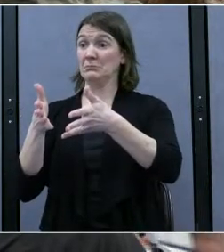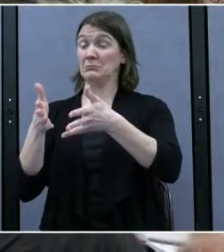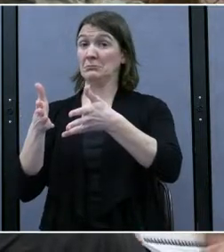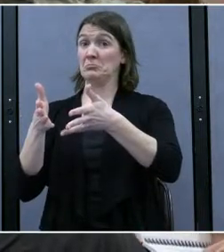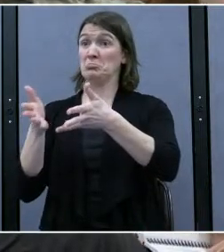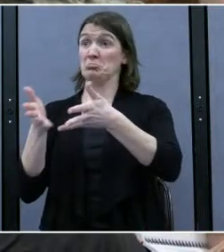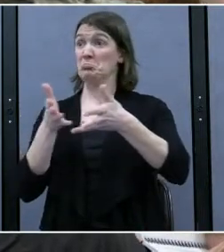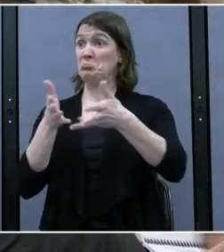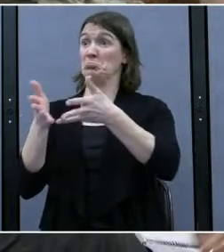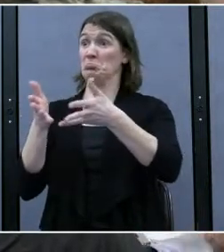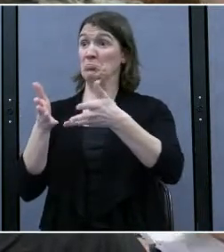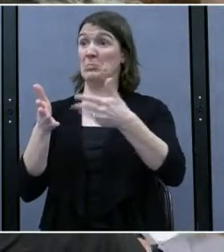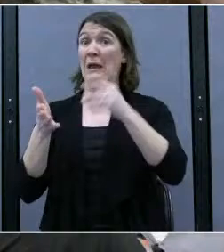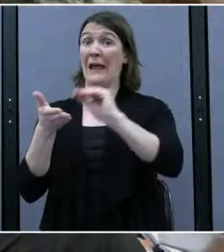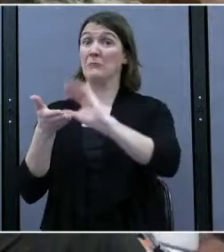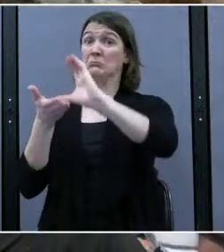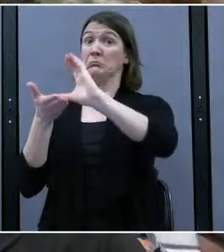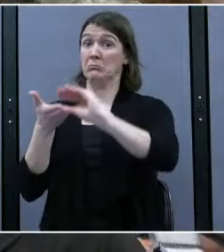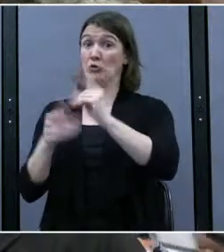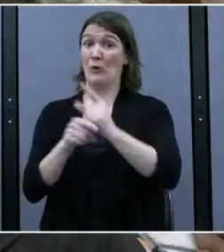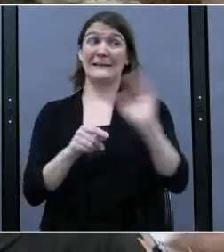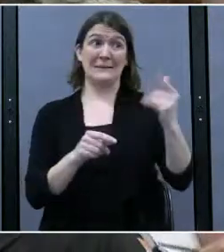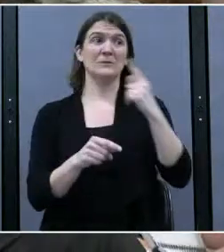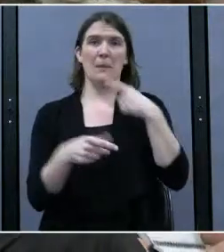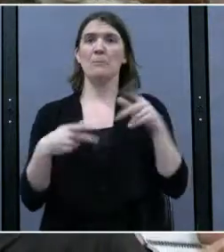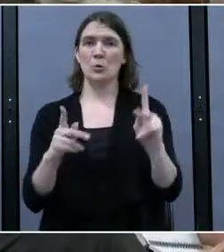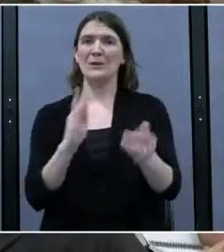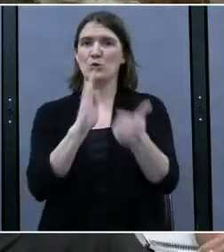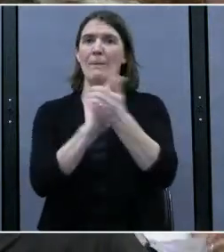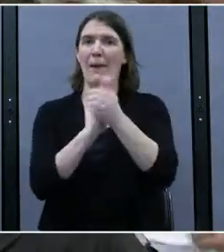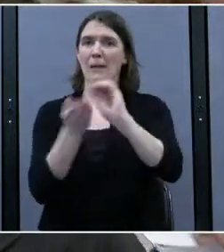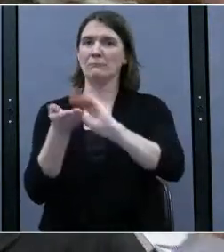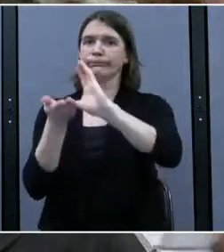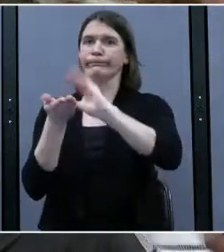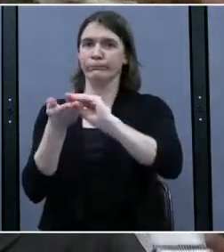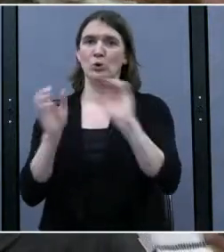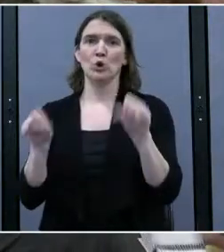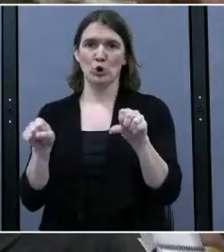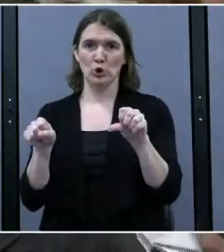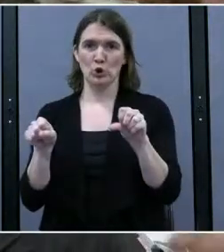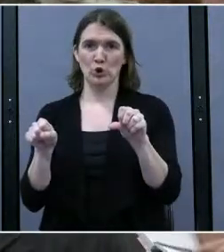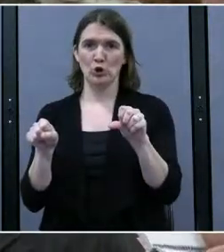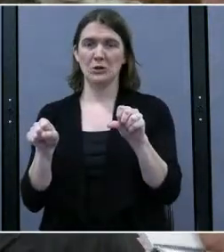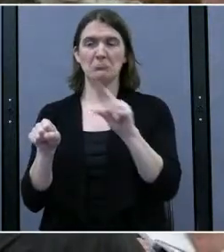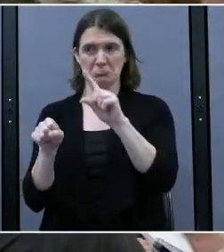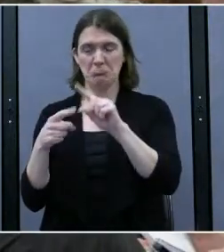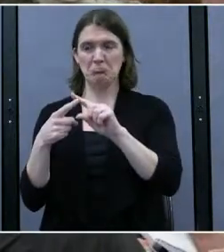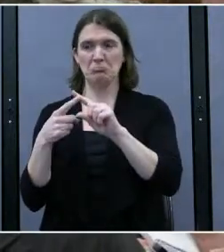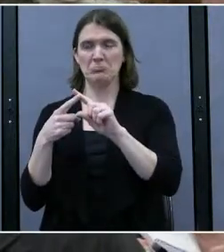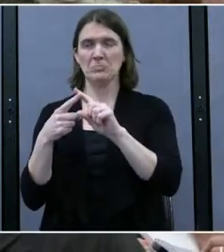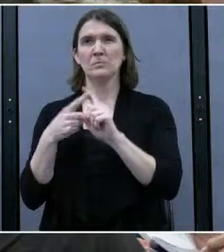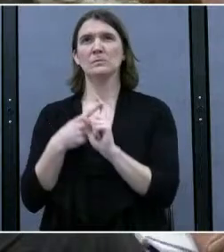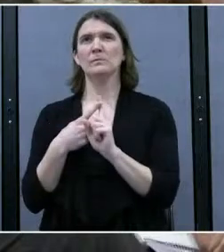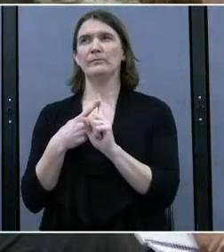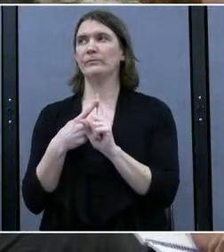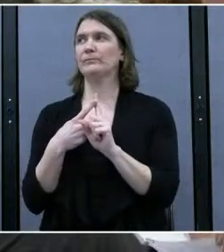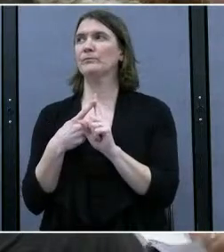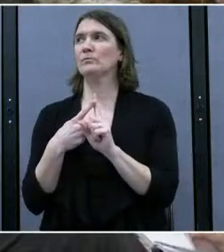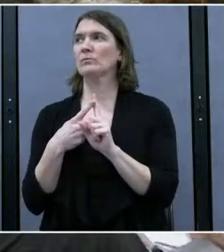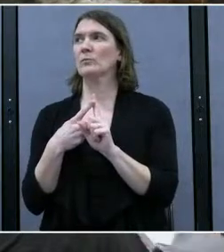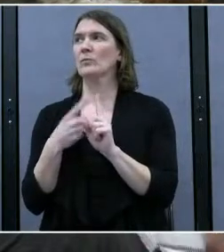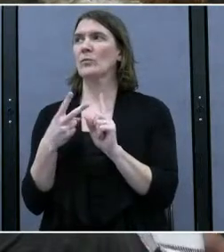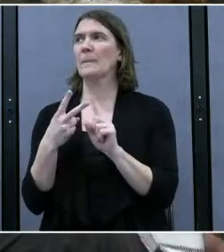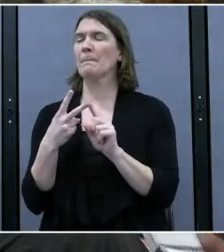RTM could amend the budget, which was just answered. And then the